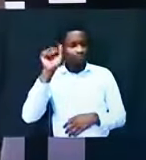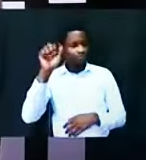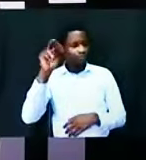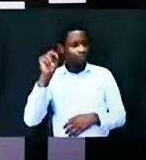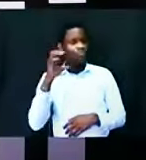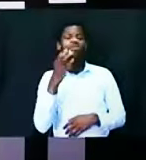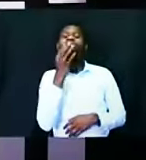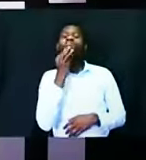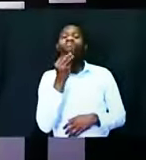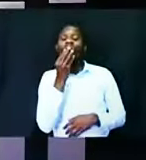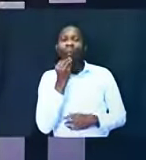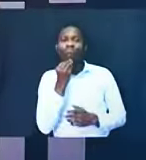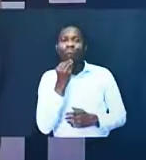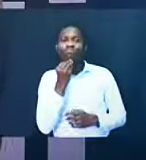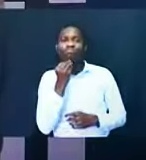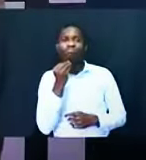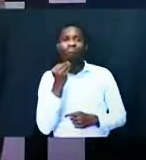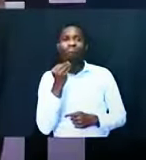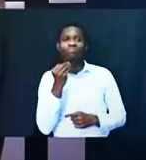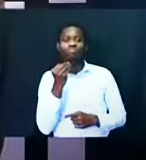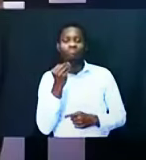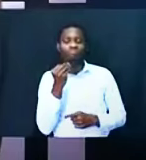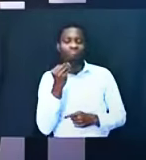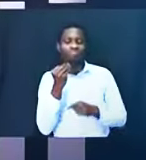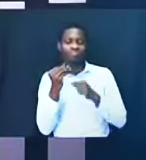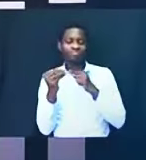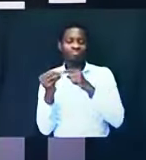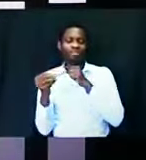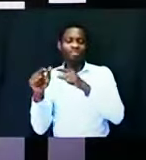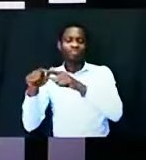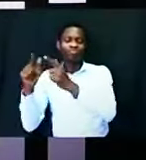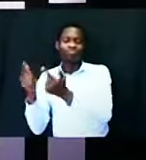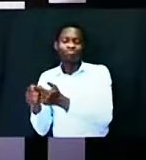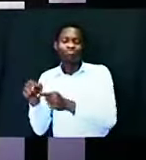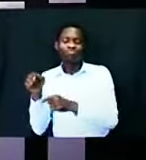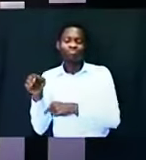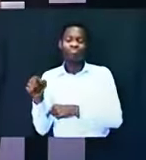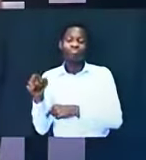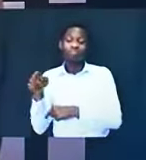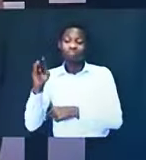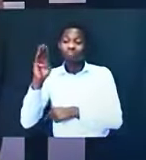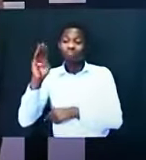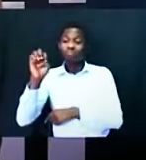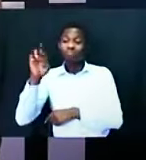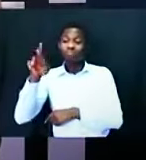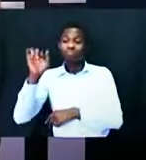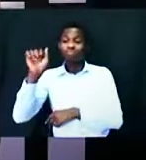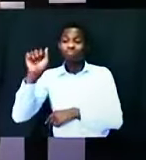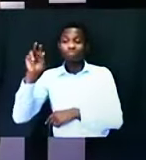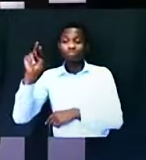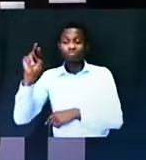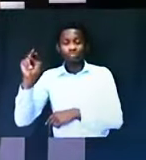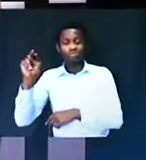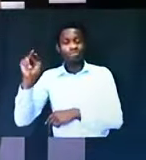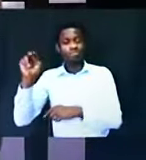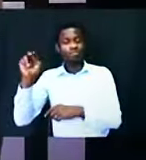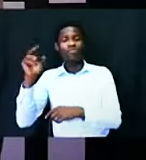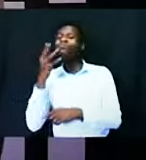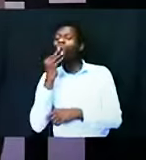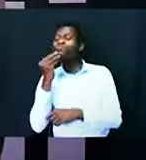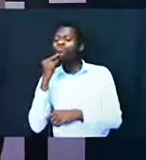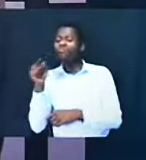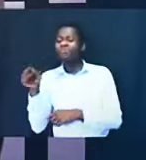Were of more noble character. Now what yes name? Than those in